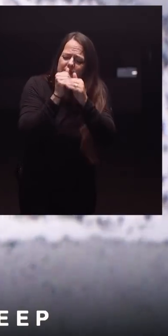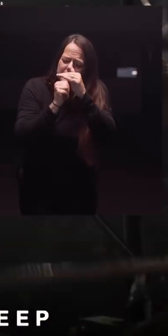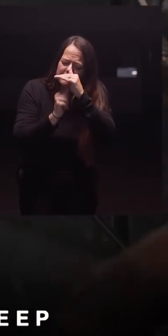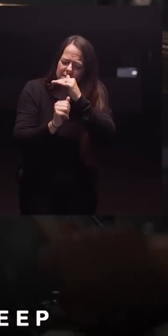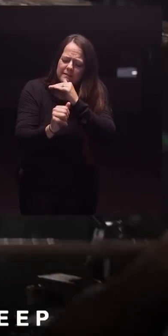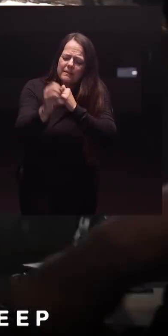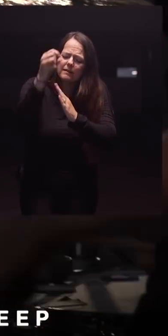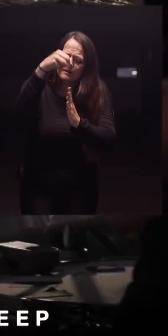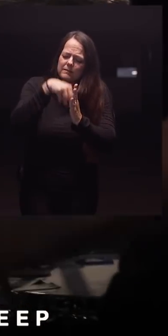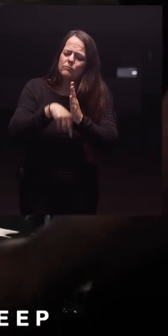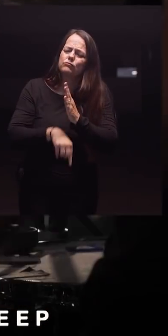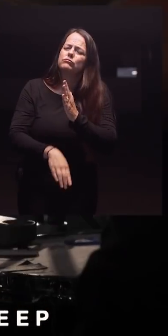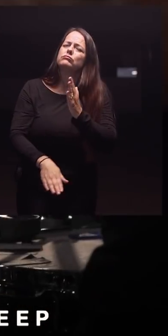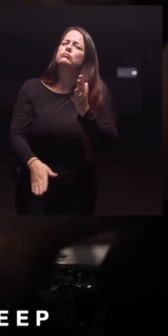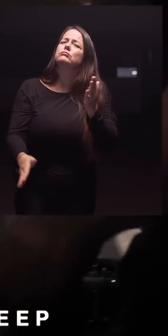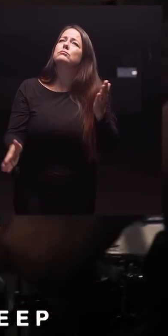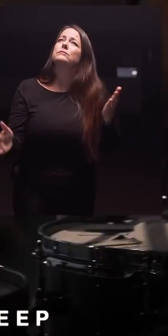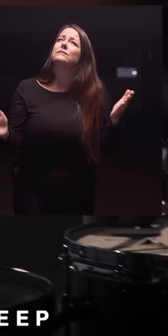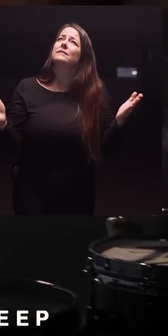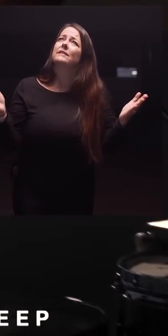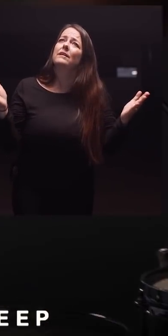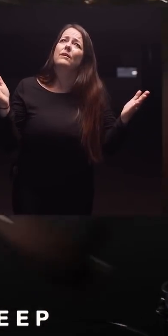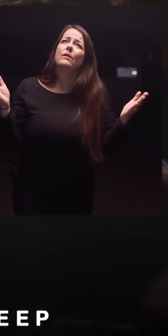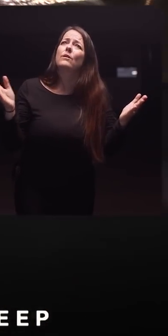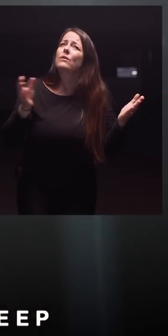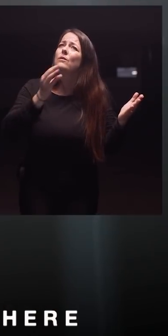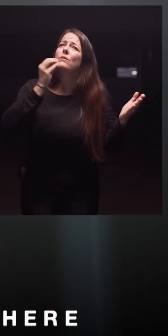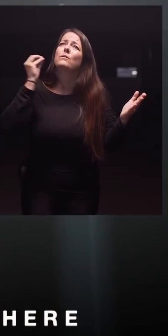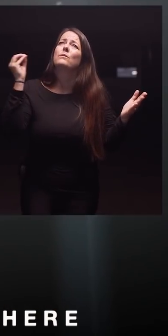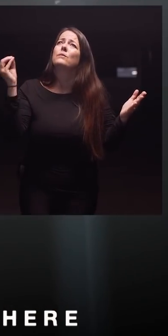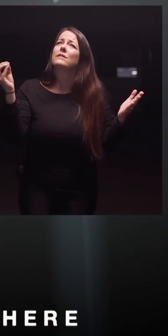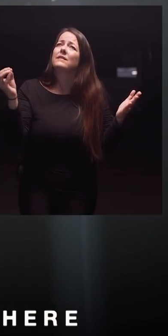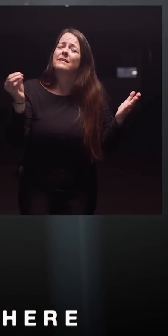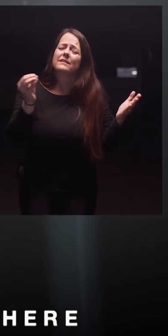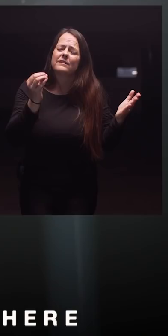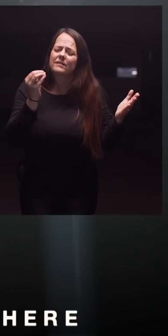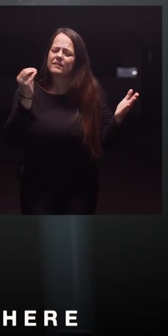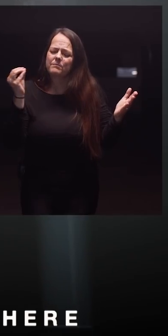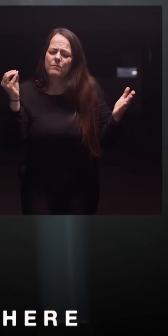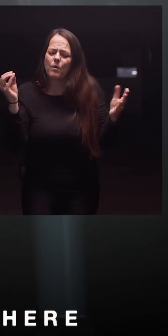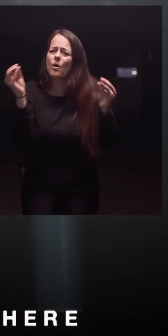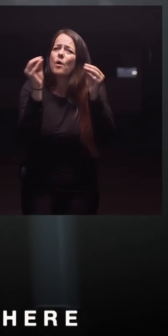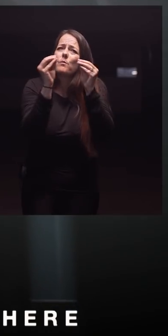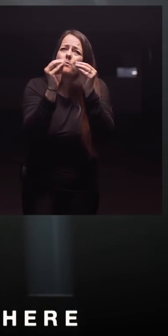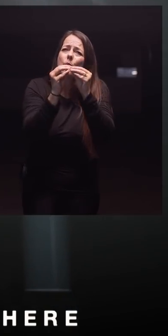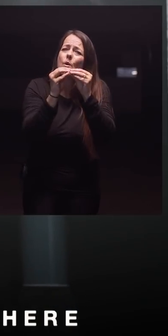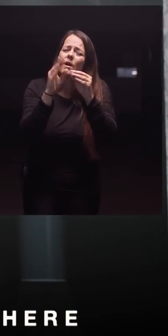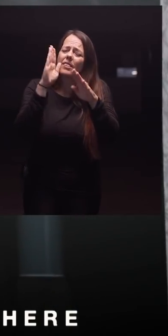Of the deep, oh, if there is